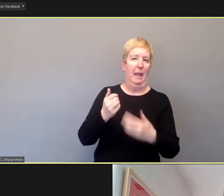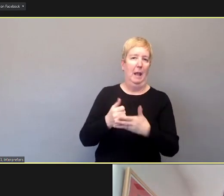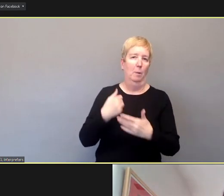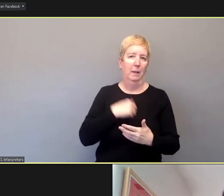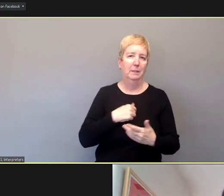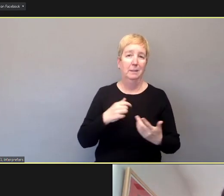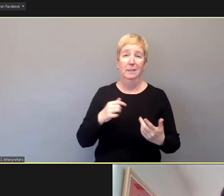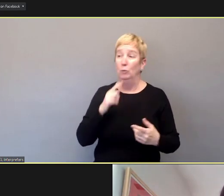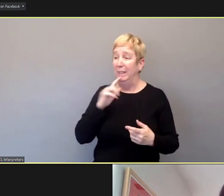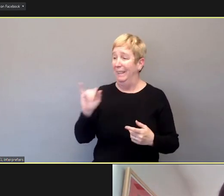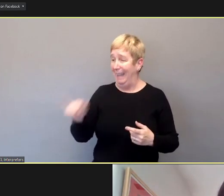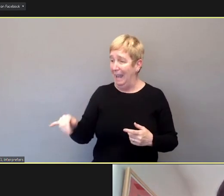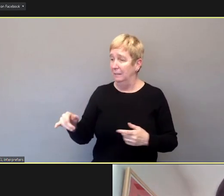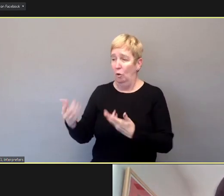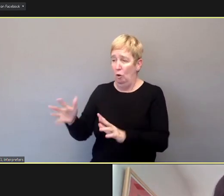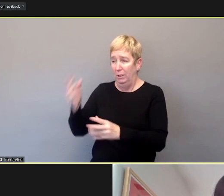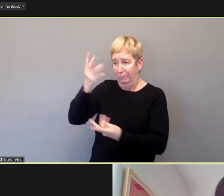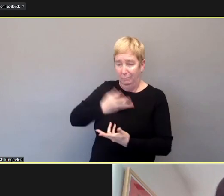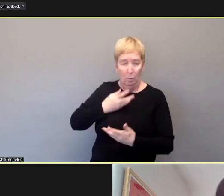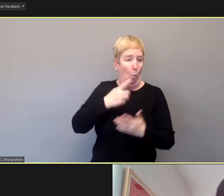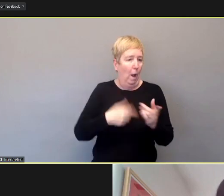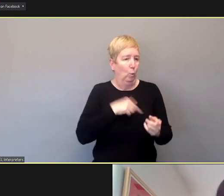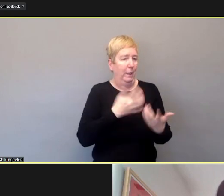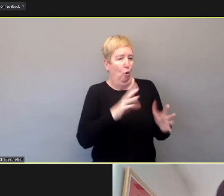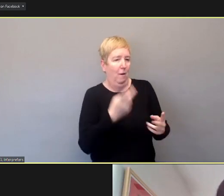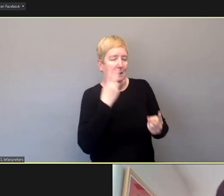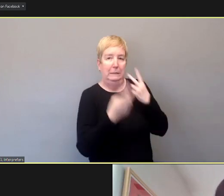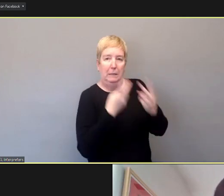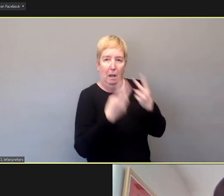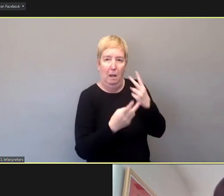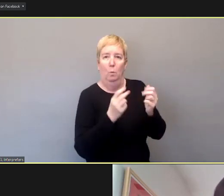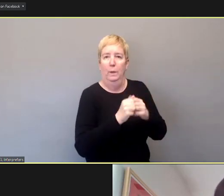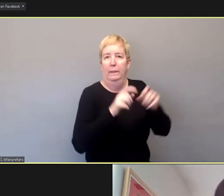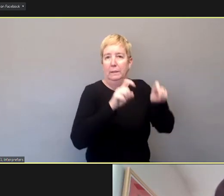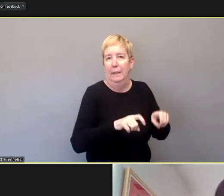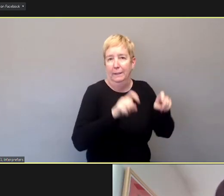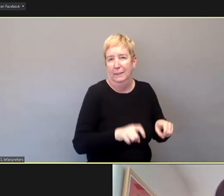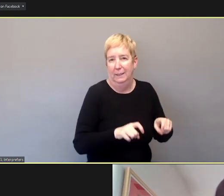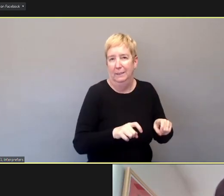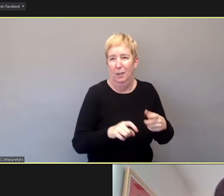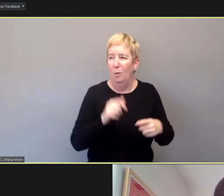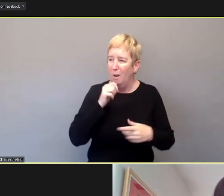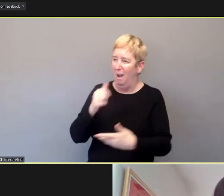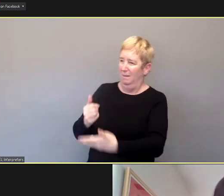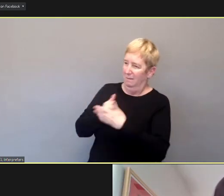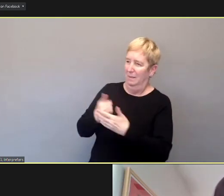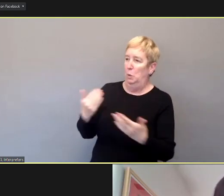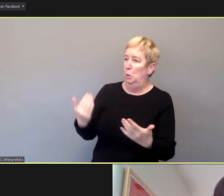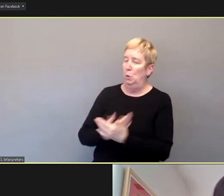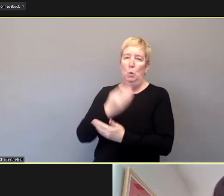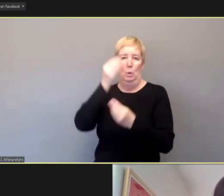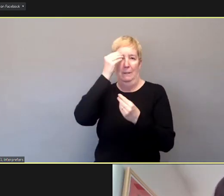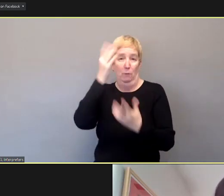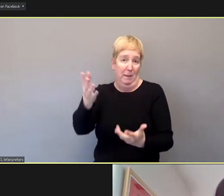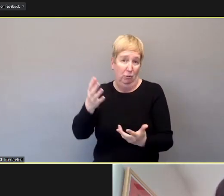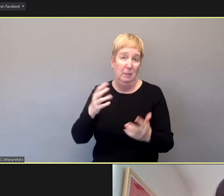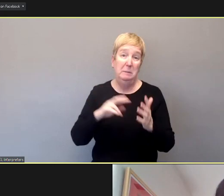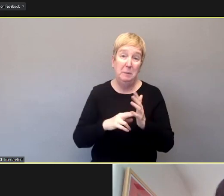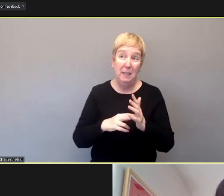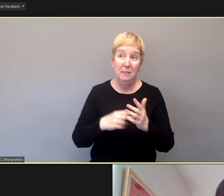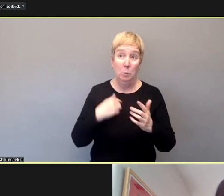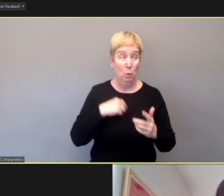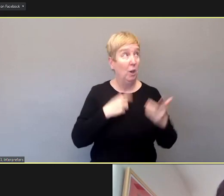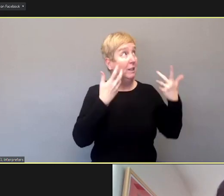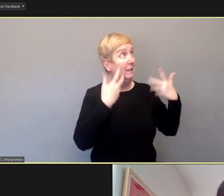wastewater testing tell us exactly what routine testing in nursing homes or prisons or the like we're doing. So I don't think we're done with